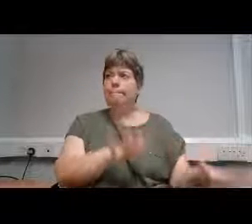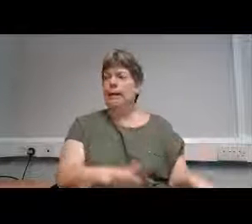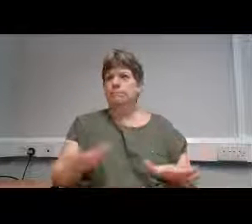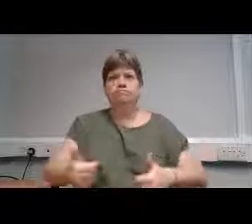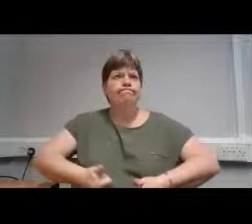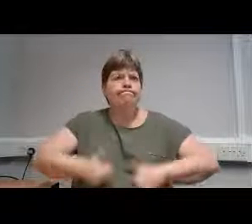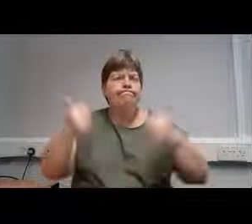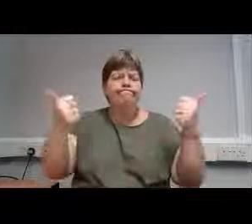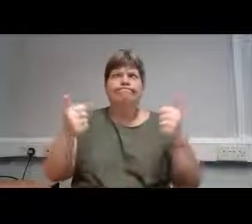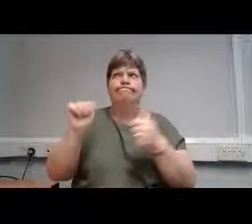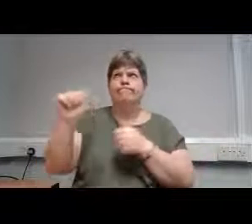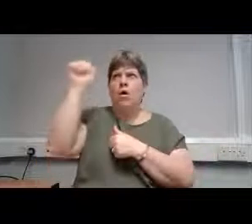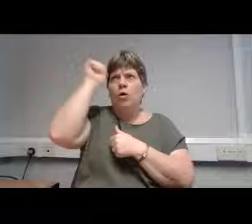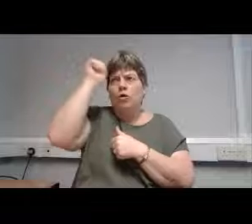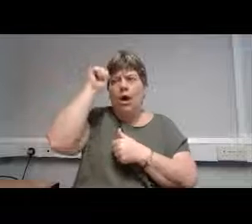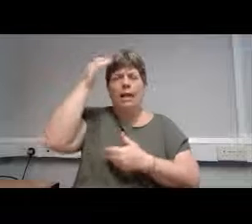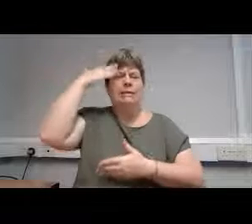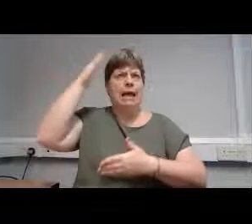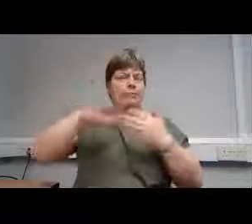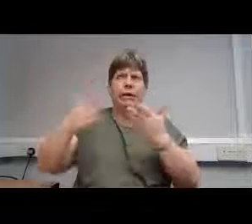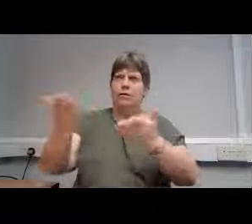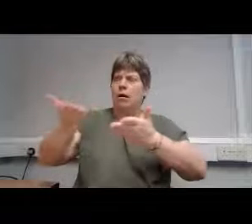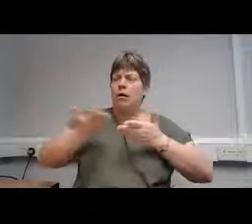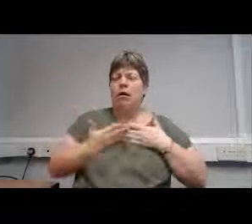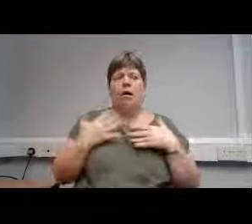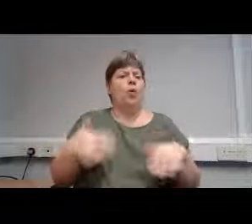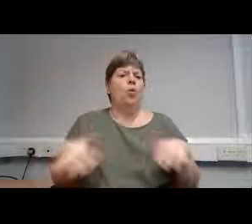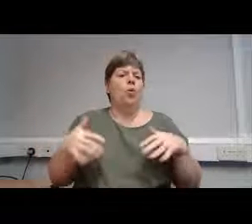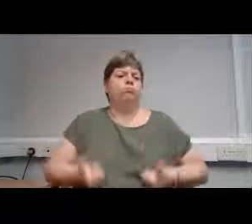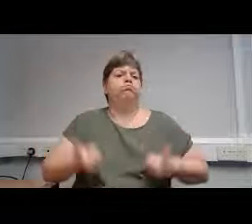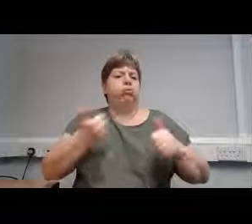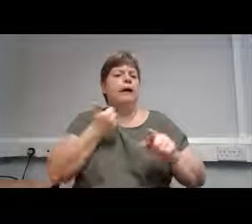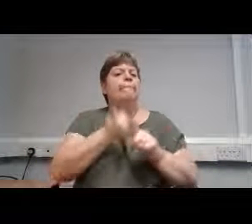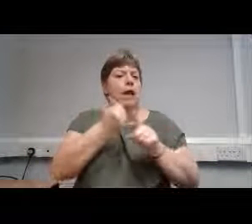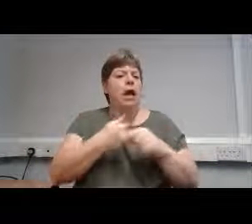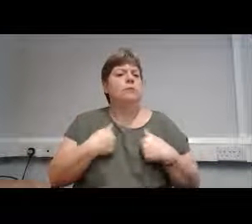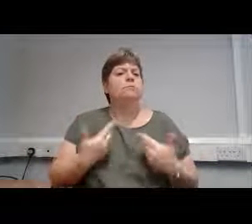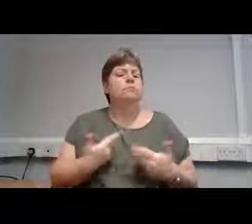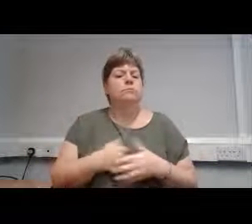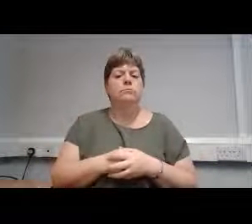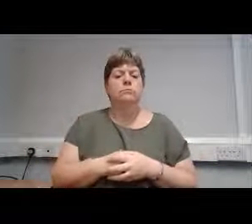The knowledge and experience that it's given it has really had a good impact.